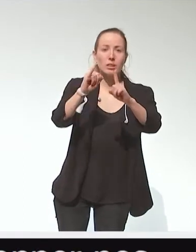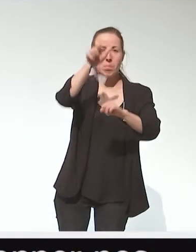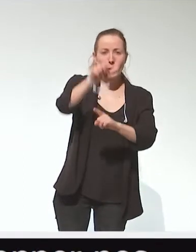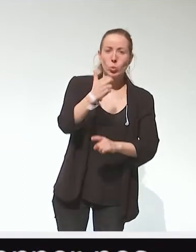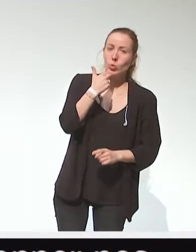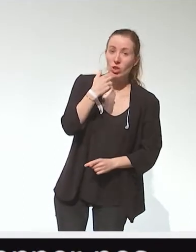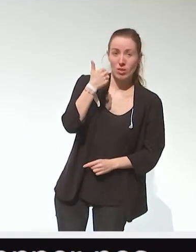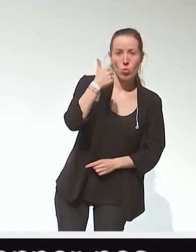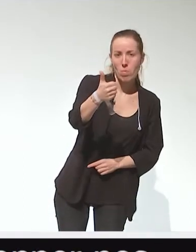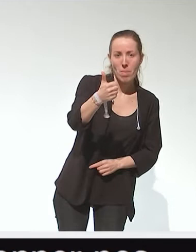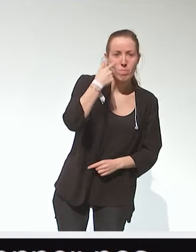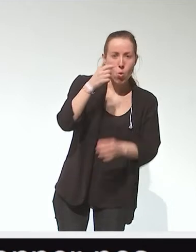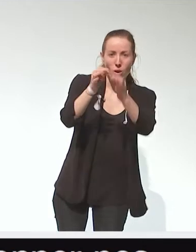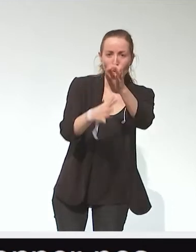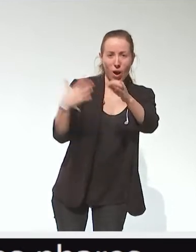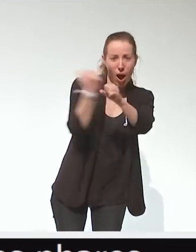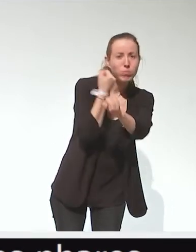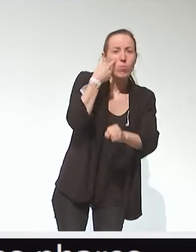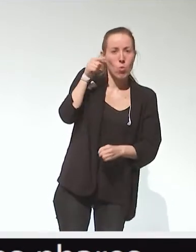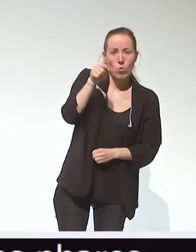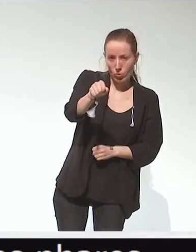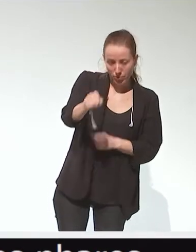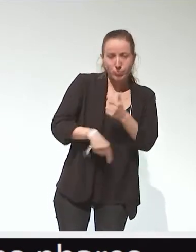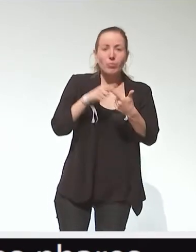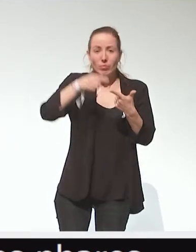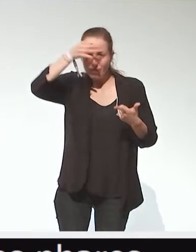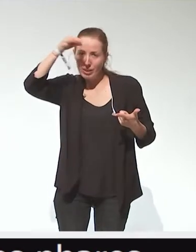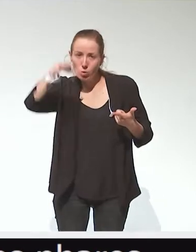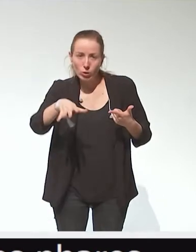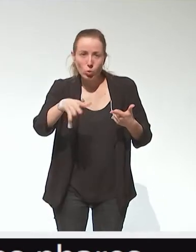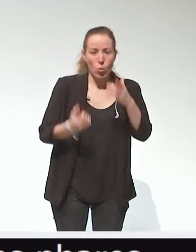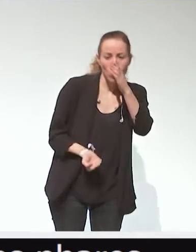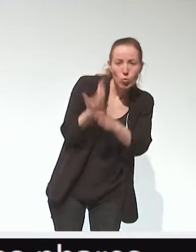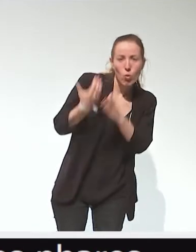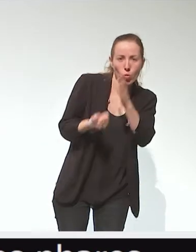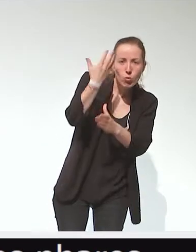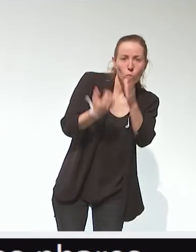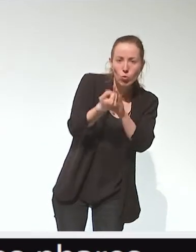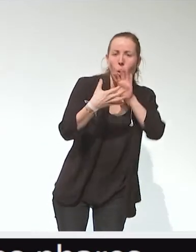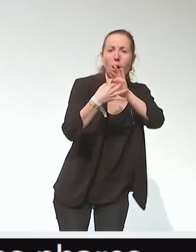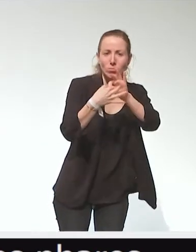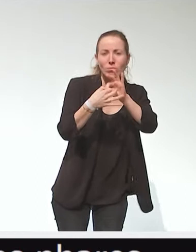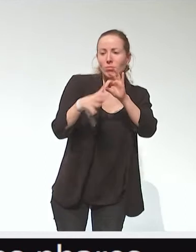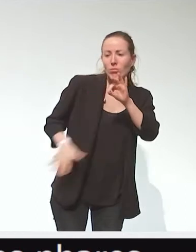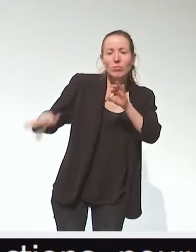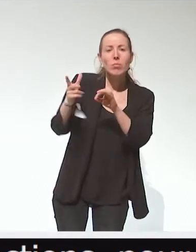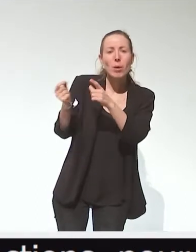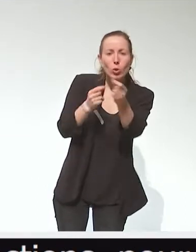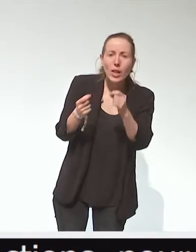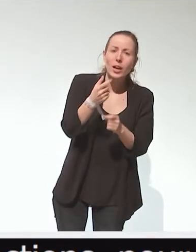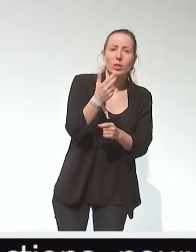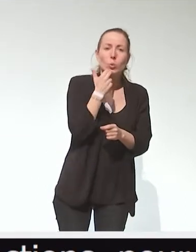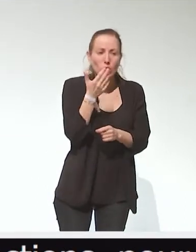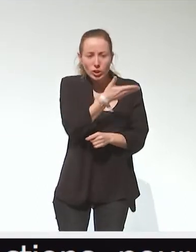are user-centered, always guided by an objective of results. Secondly, innovation, constant innovation